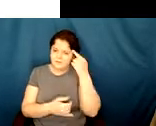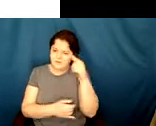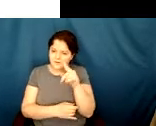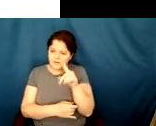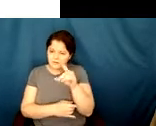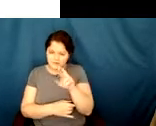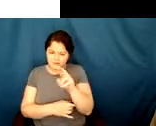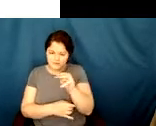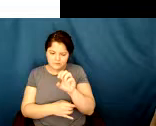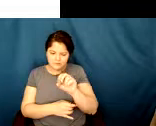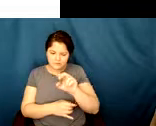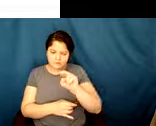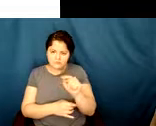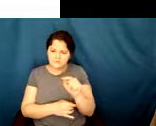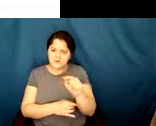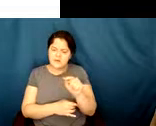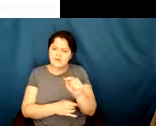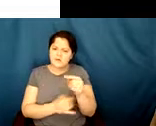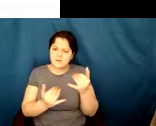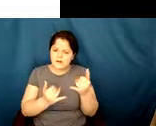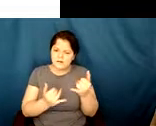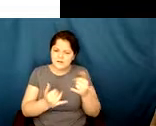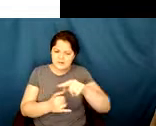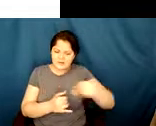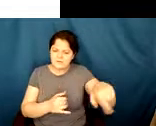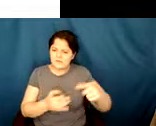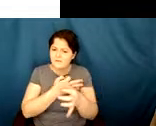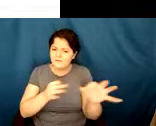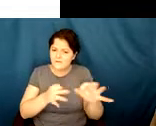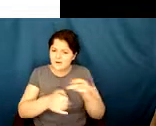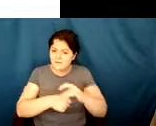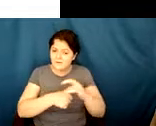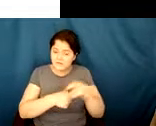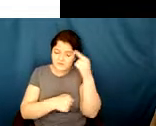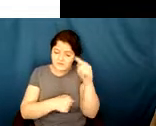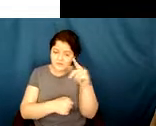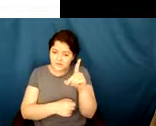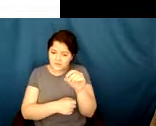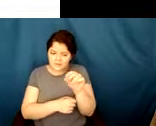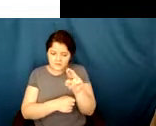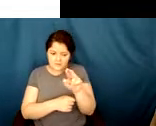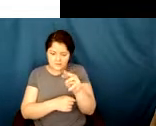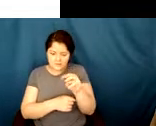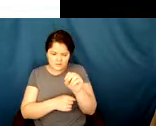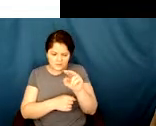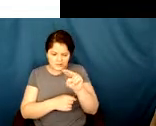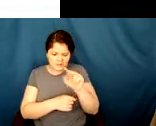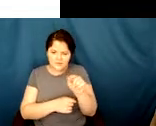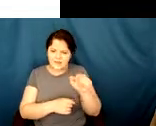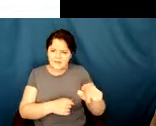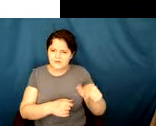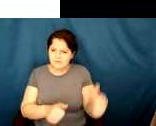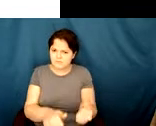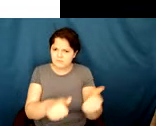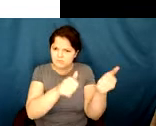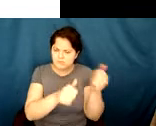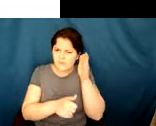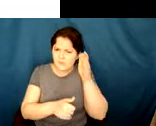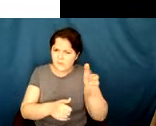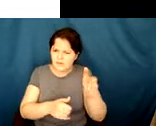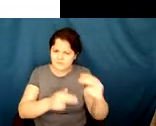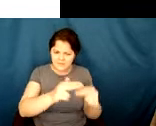understanding that a majority of that, which is already free and available to Dormont residents, is going to be removed, and they're going to be building on top of it?